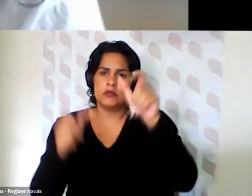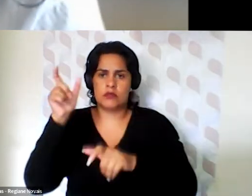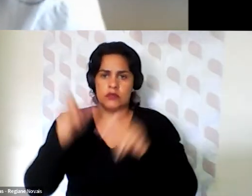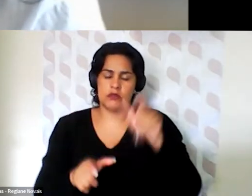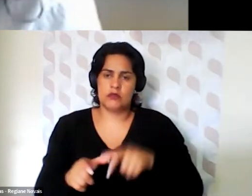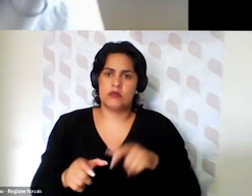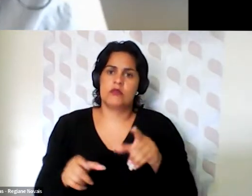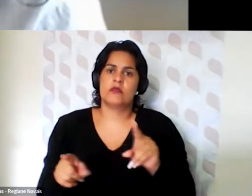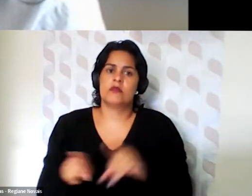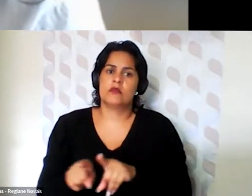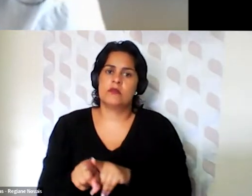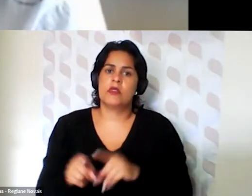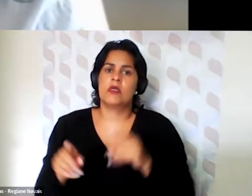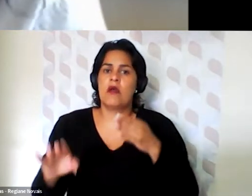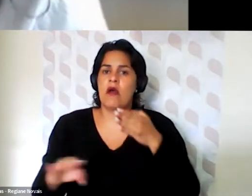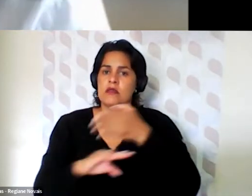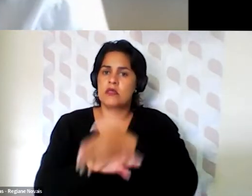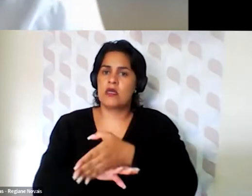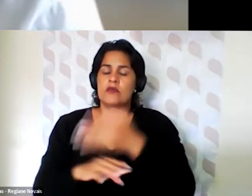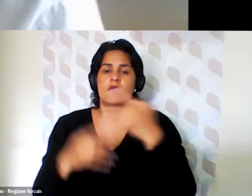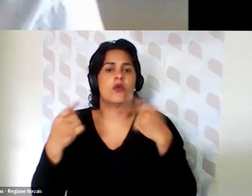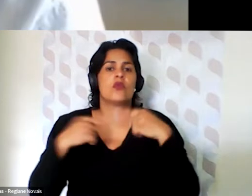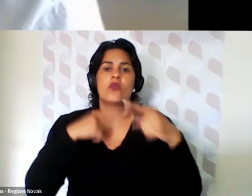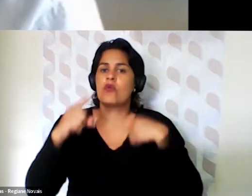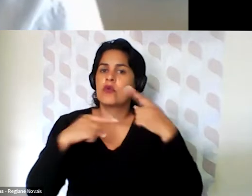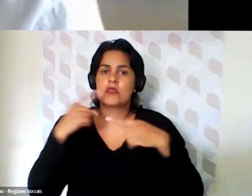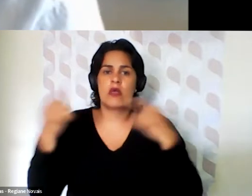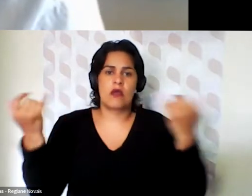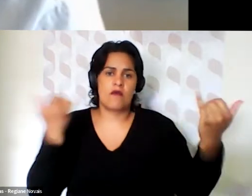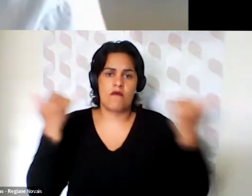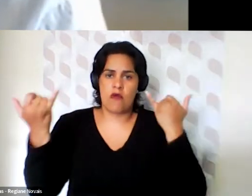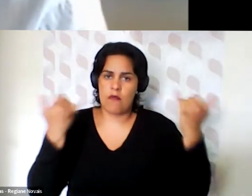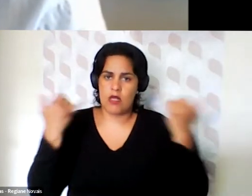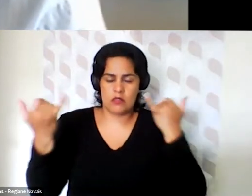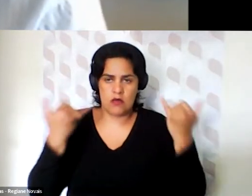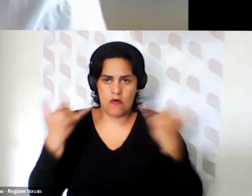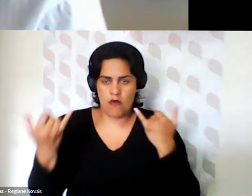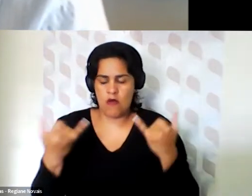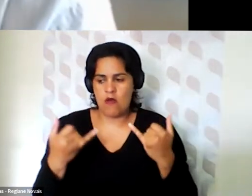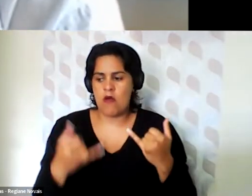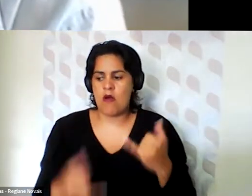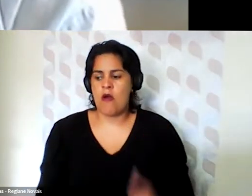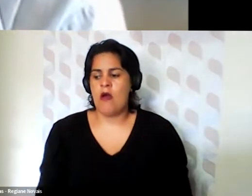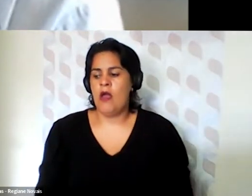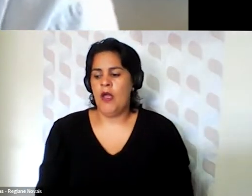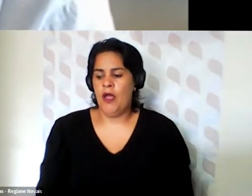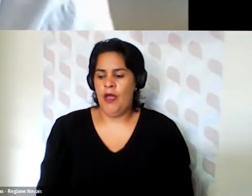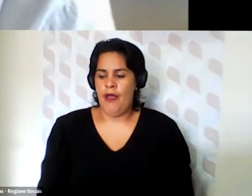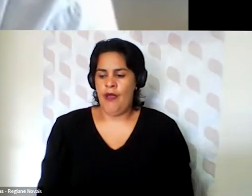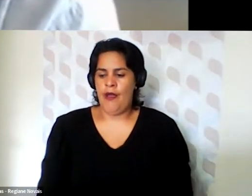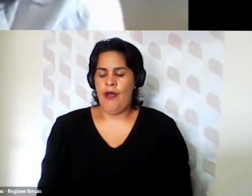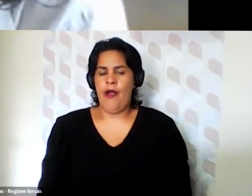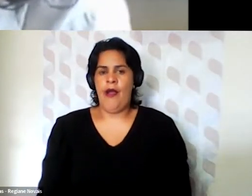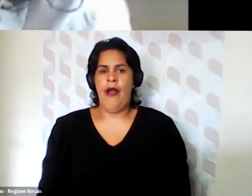commitment to protect the environment, to protect human rights and the rule of law. We even had to take this to the Supreme Court